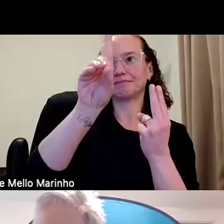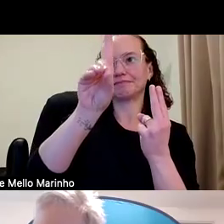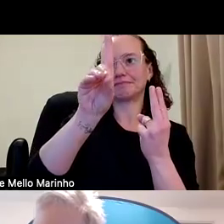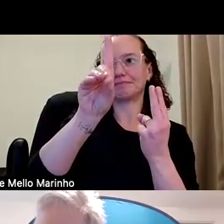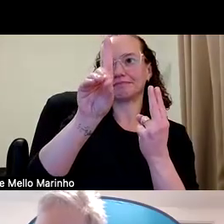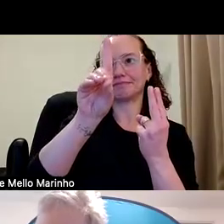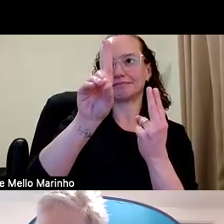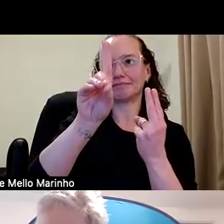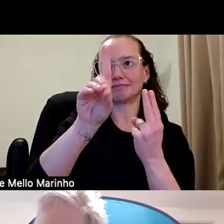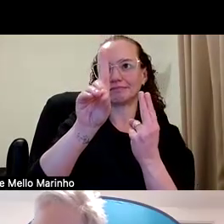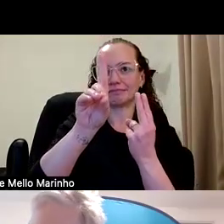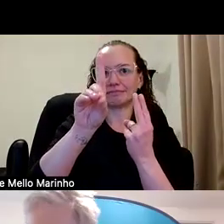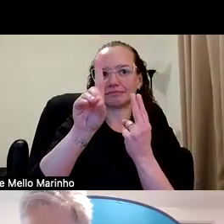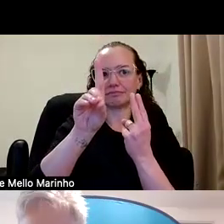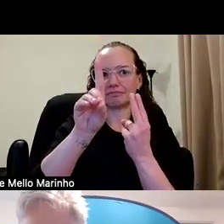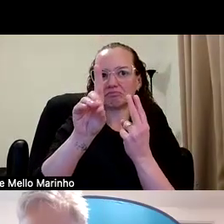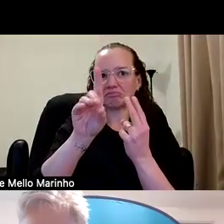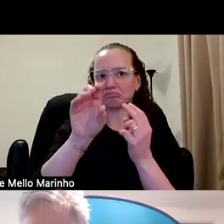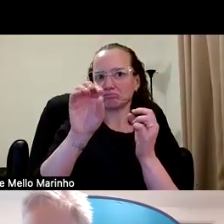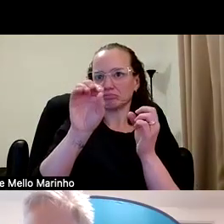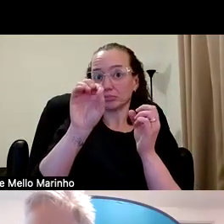abbreviated to D for distal.